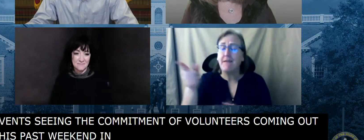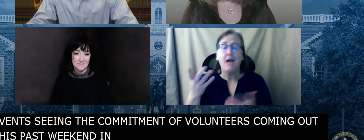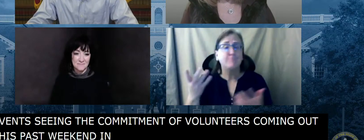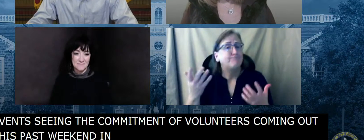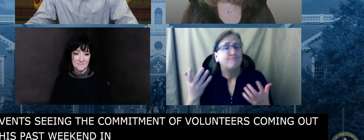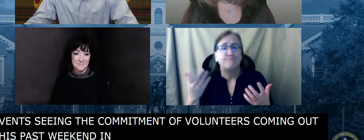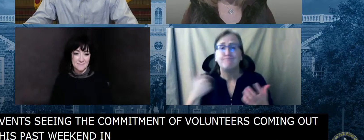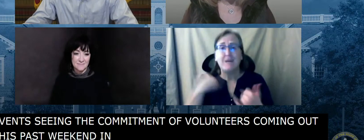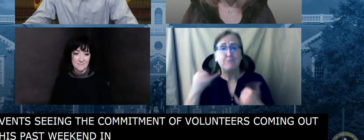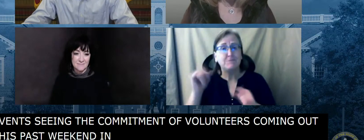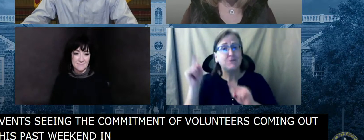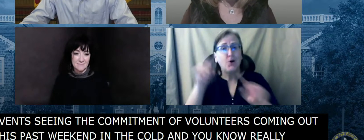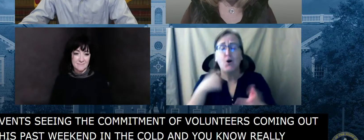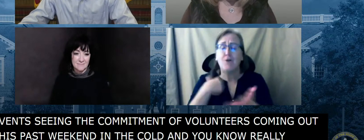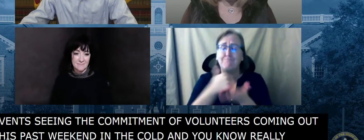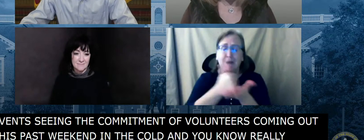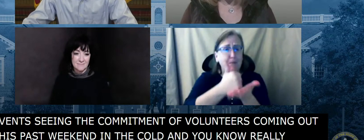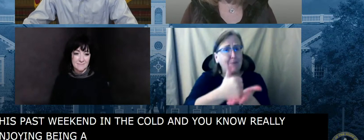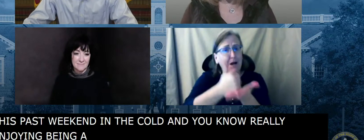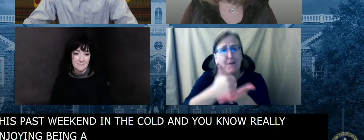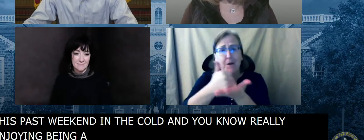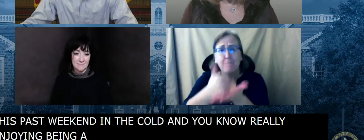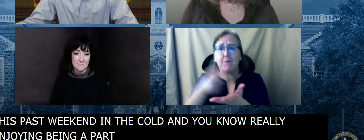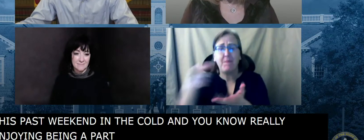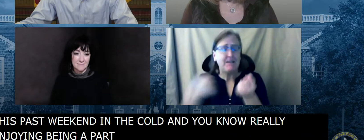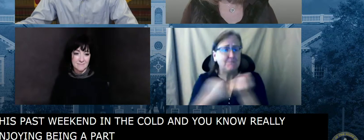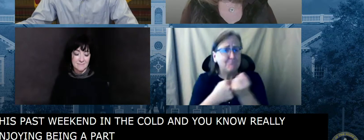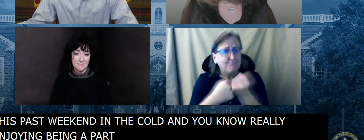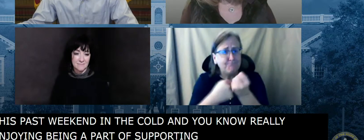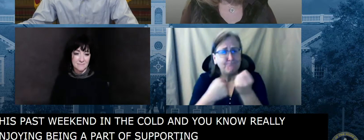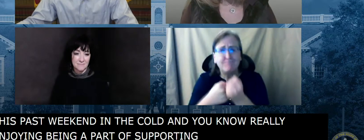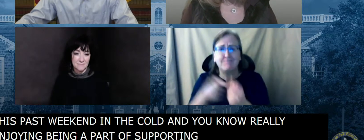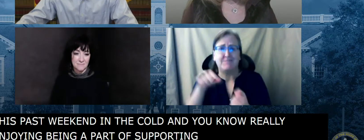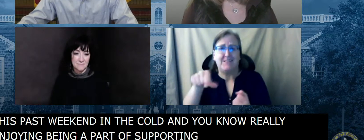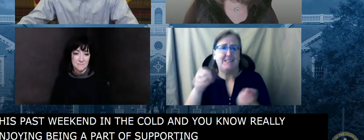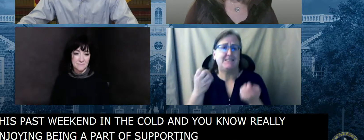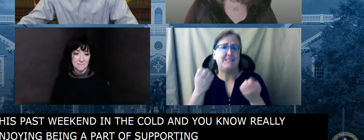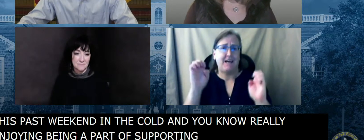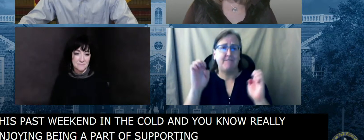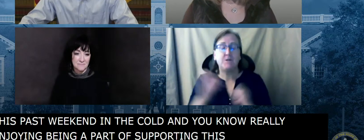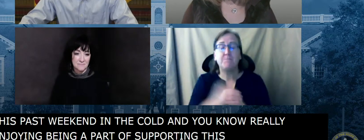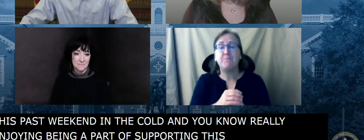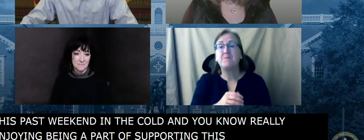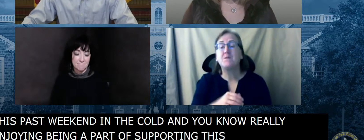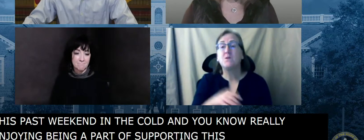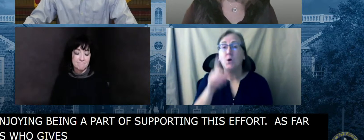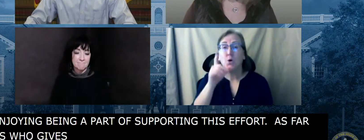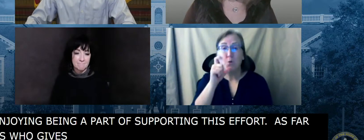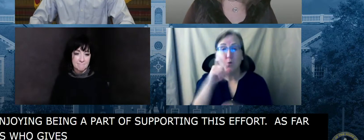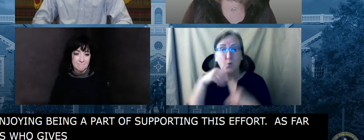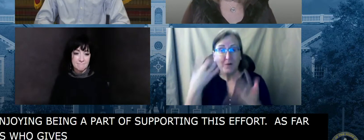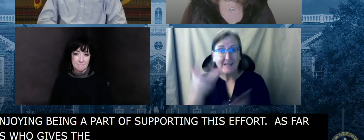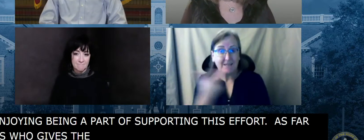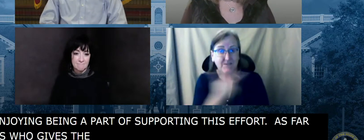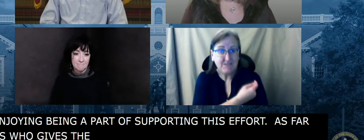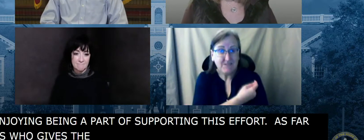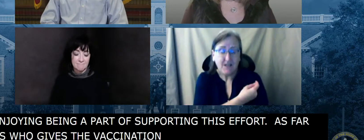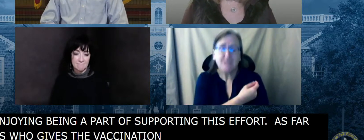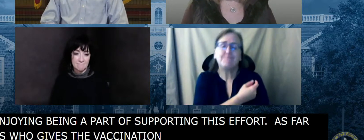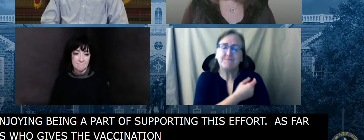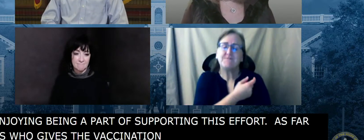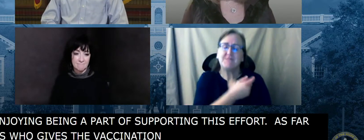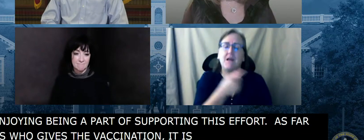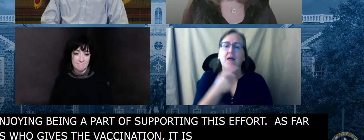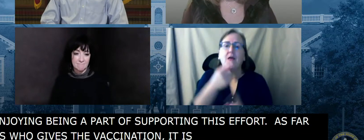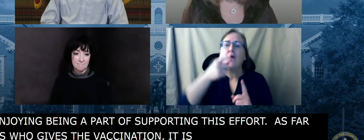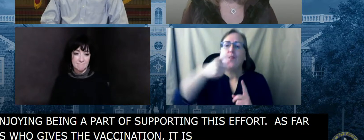enjoying being a part of supporting this effort. As far as who gives the vaccination, it is those individuals in our state